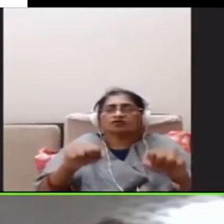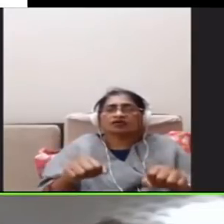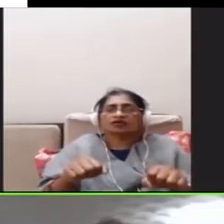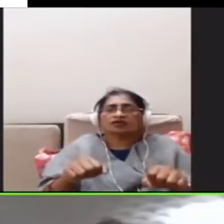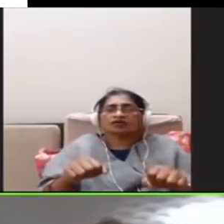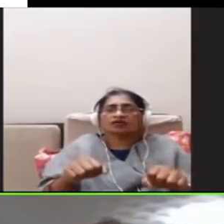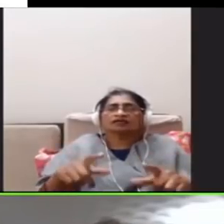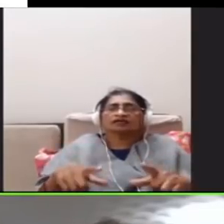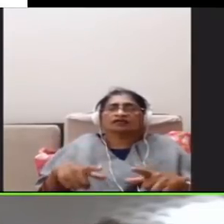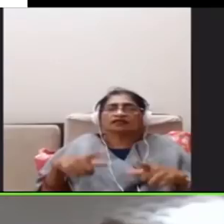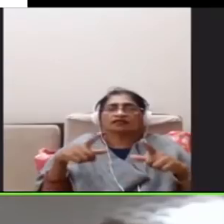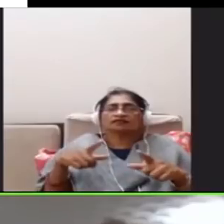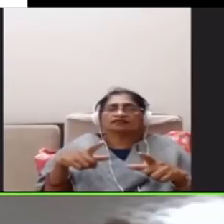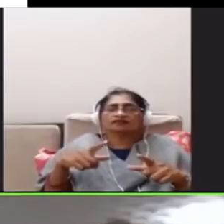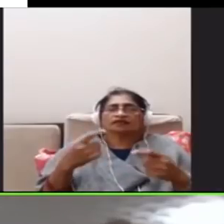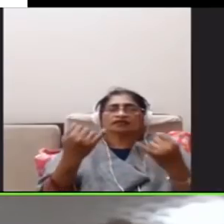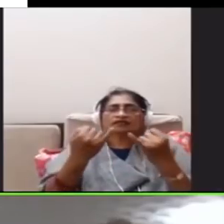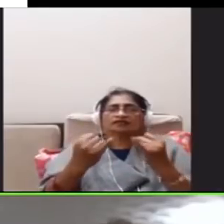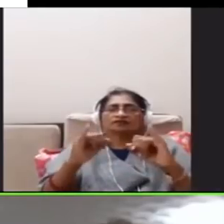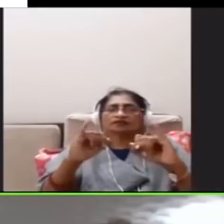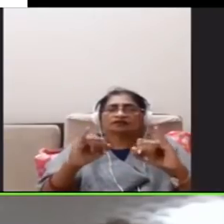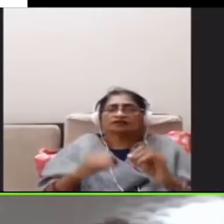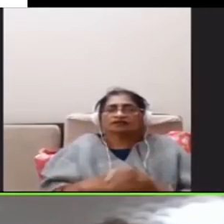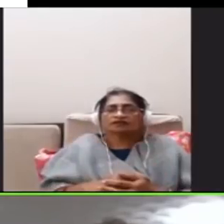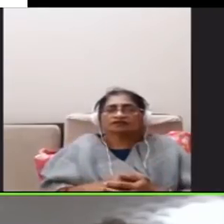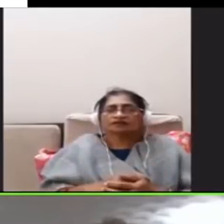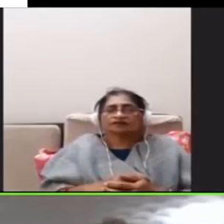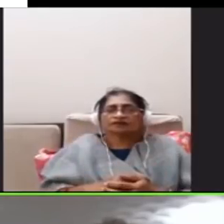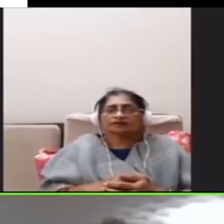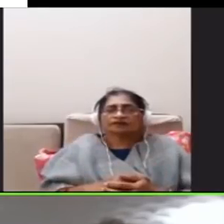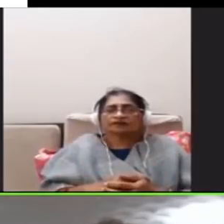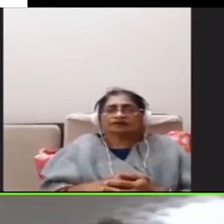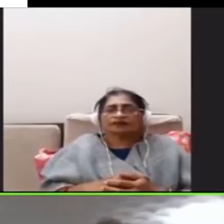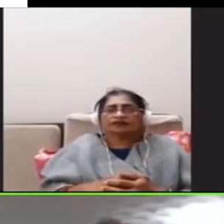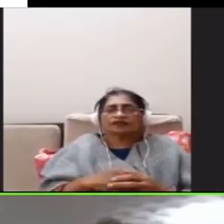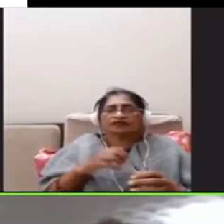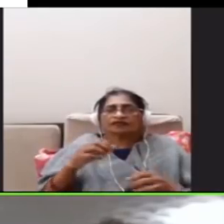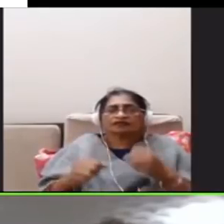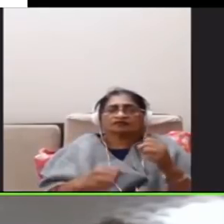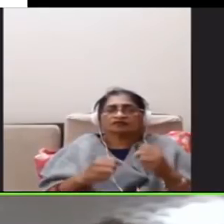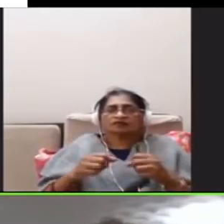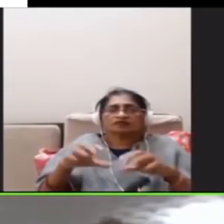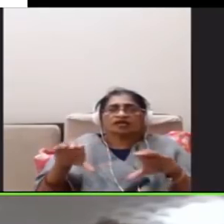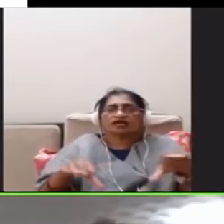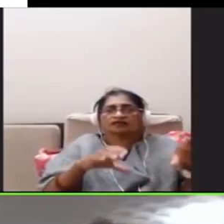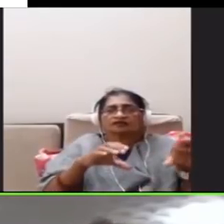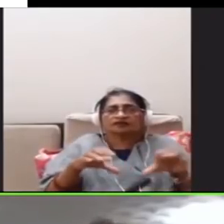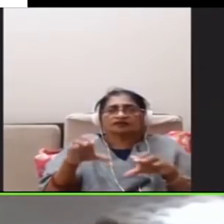to make their sports, their activities,